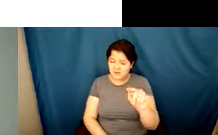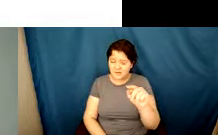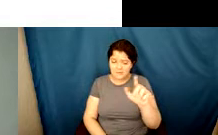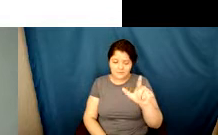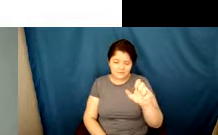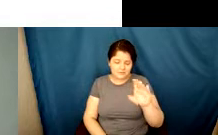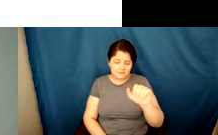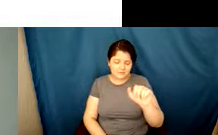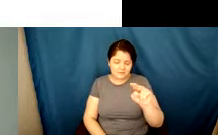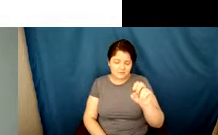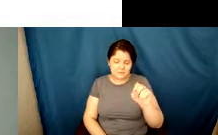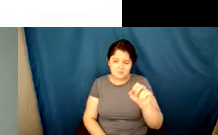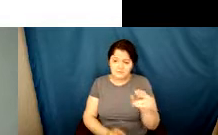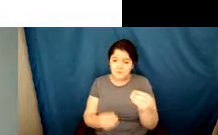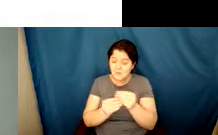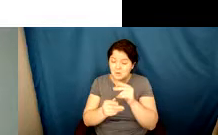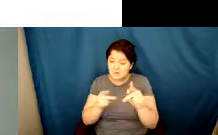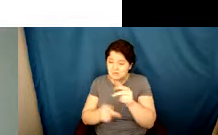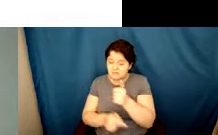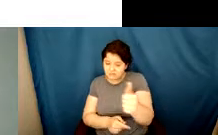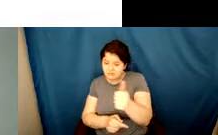this.